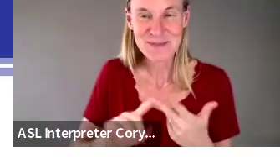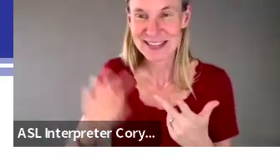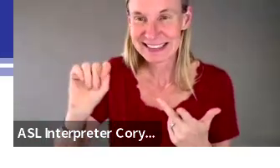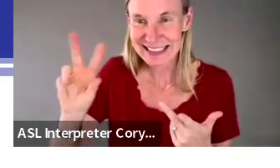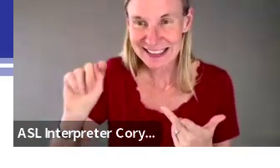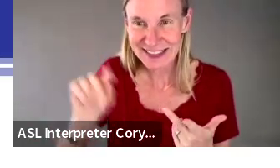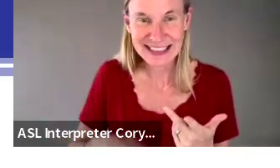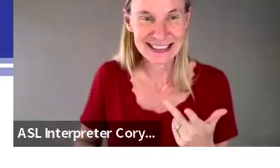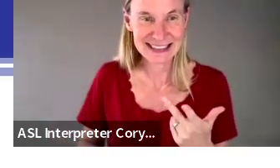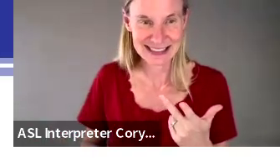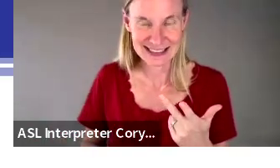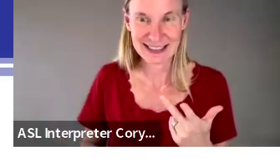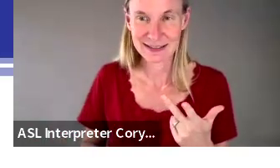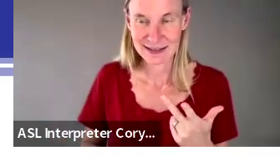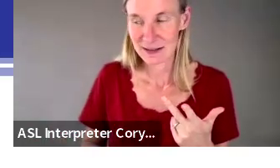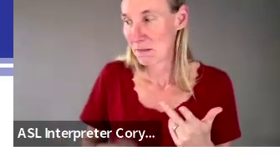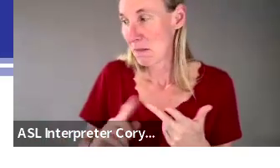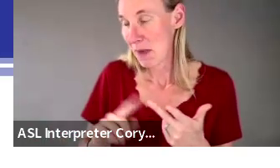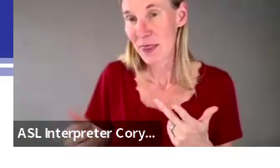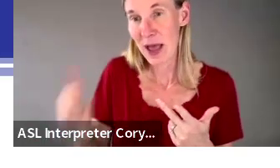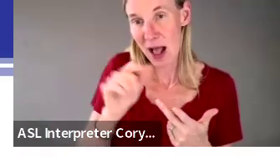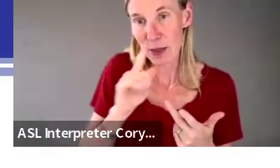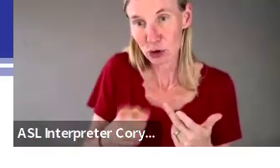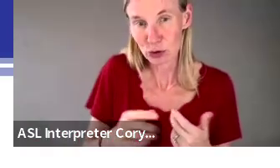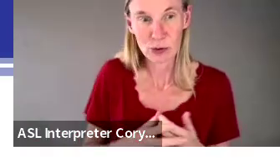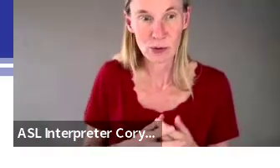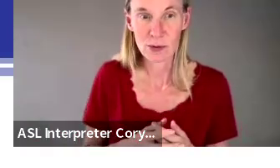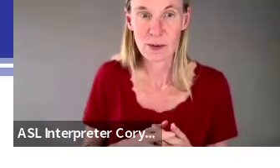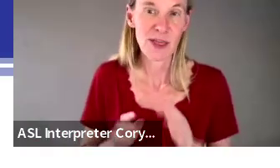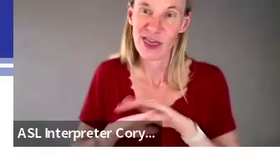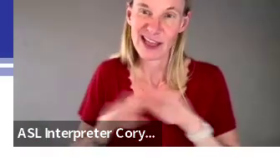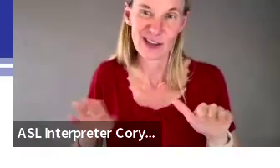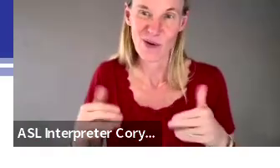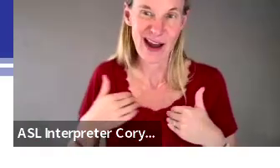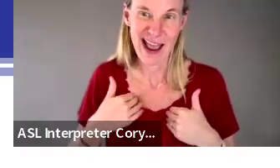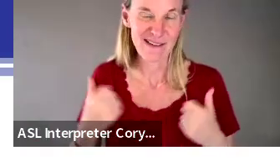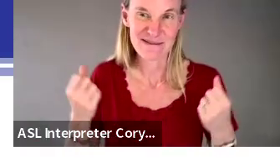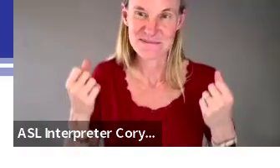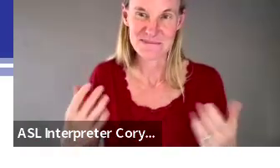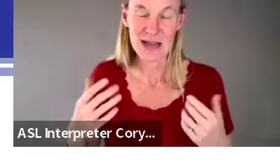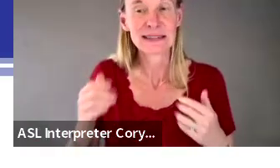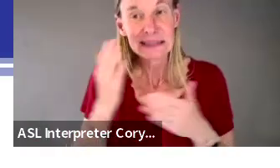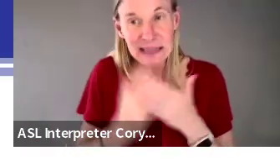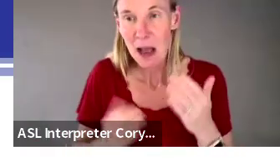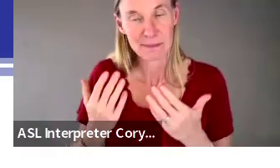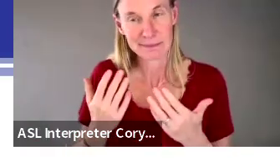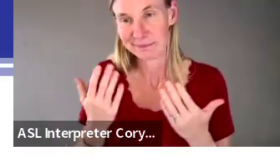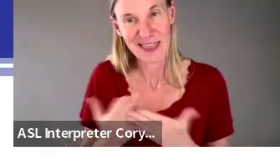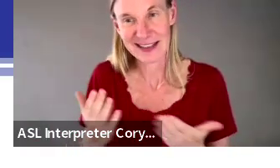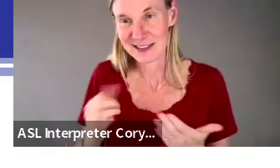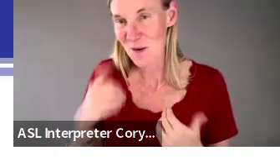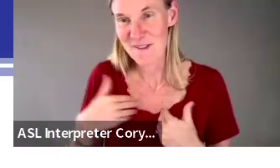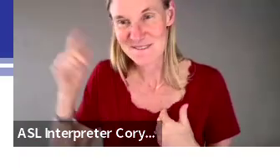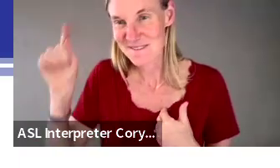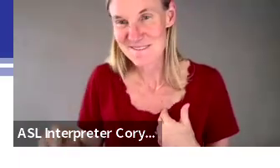But the inverse is also true because they don't exist on many devices, or the means